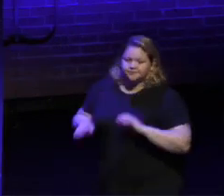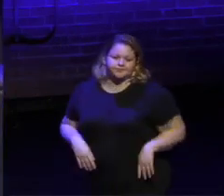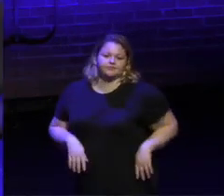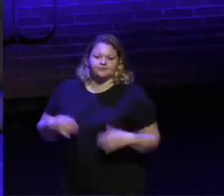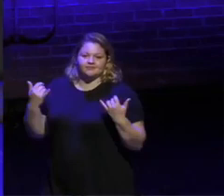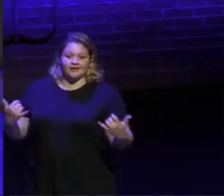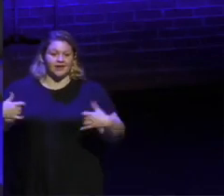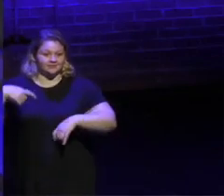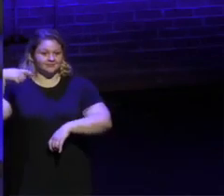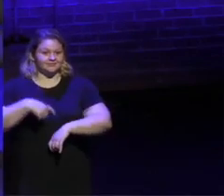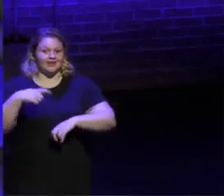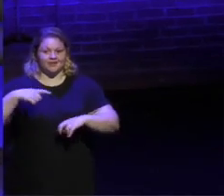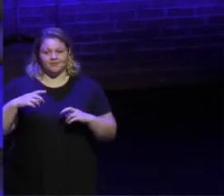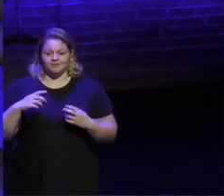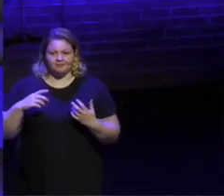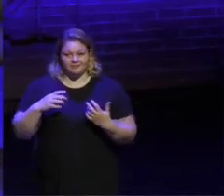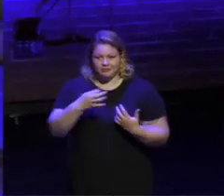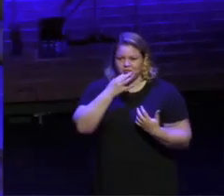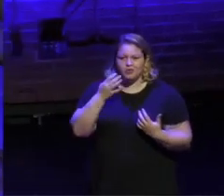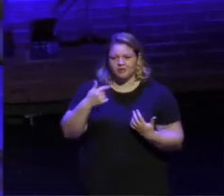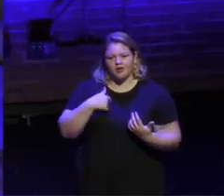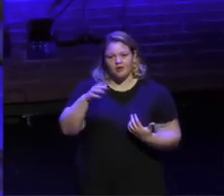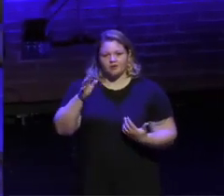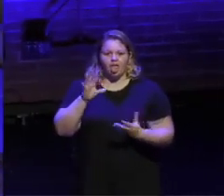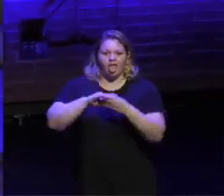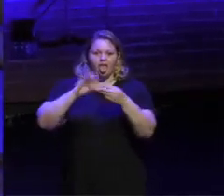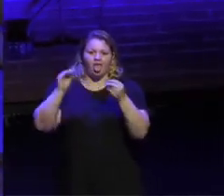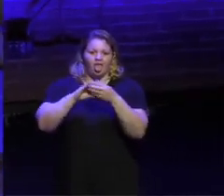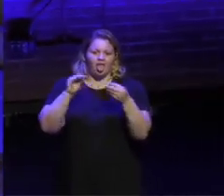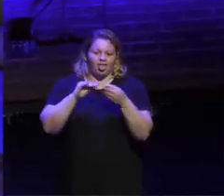Finally, I swear you're almost done hearing from me. I want to introduce our moderator for the night.